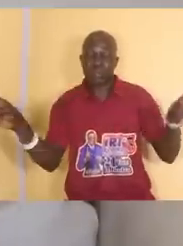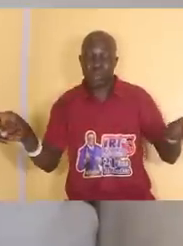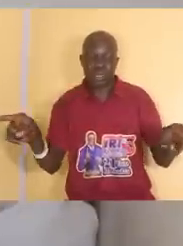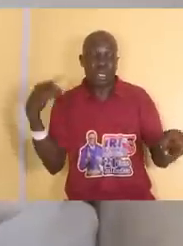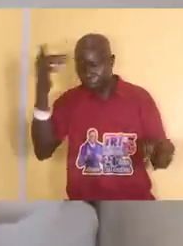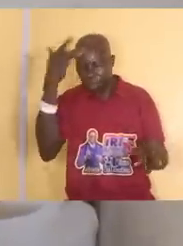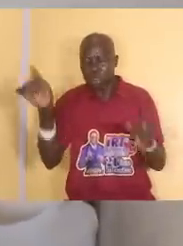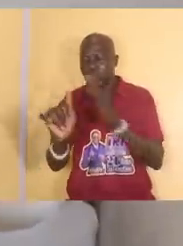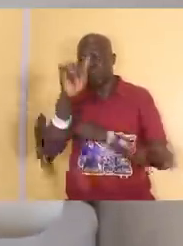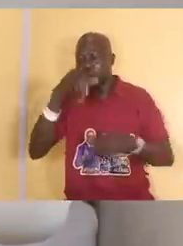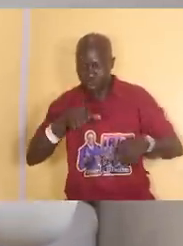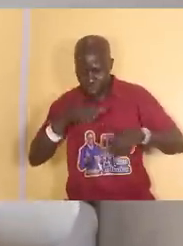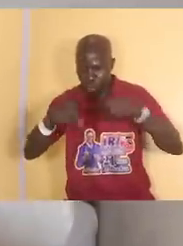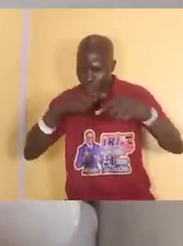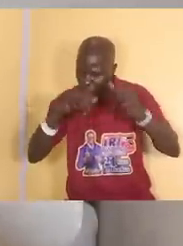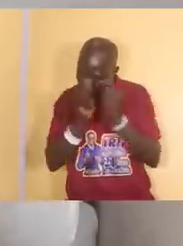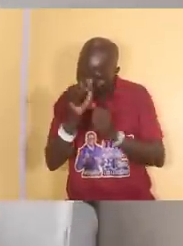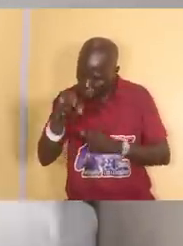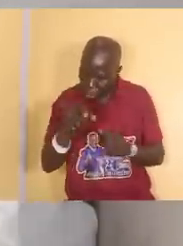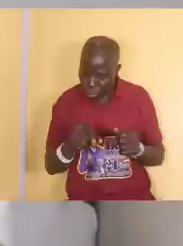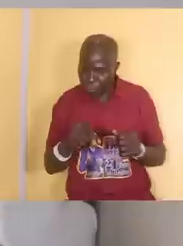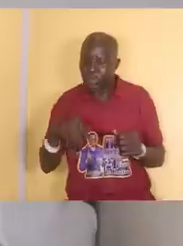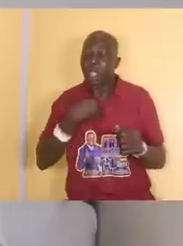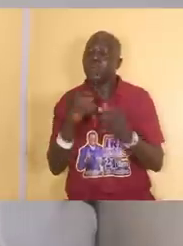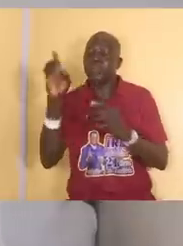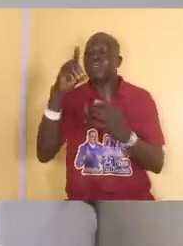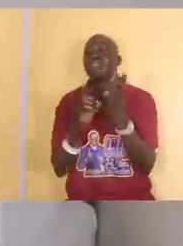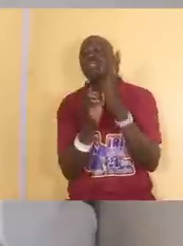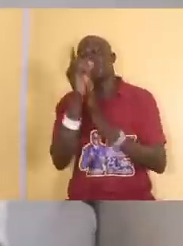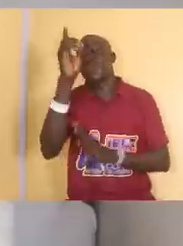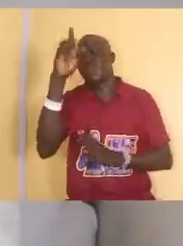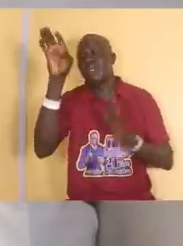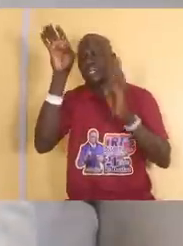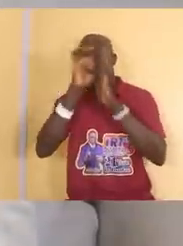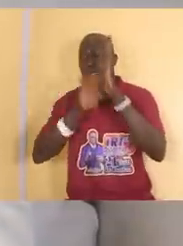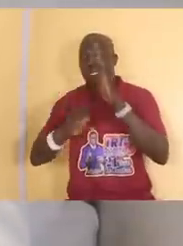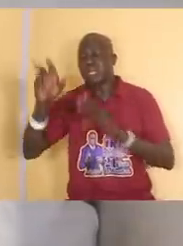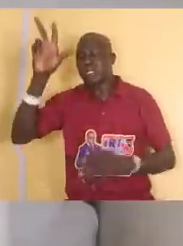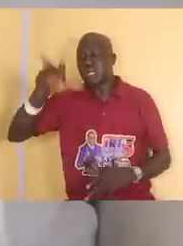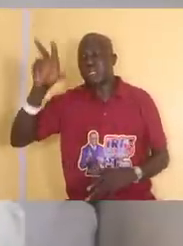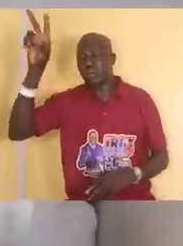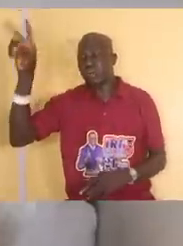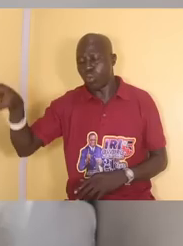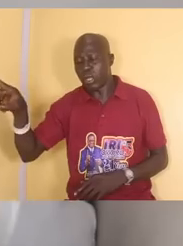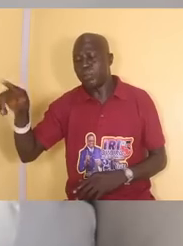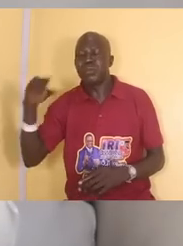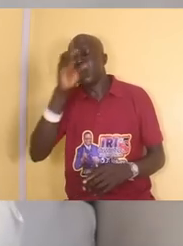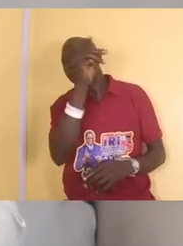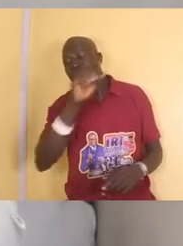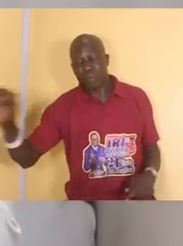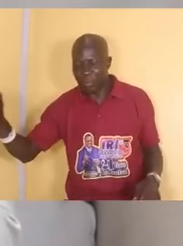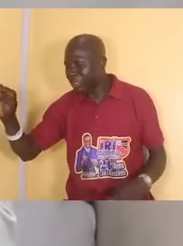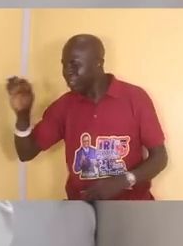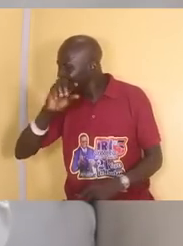difference. Because God will go with you today. We are going to read Deuteronomy. Chapter 31.